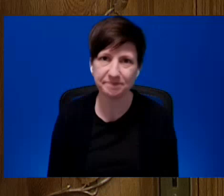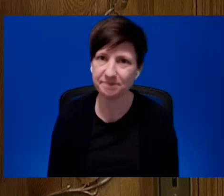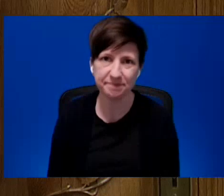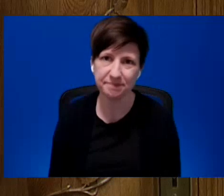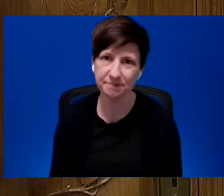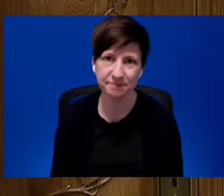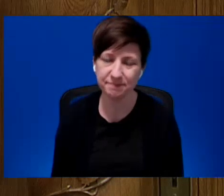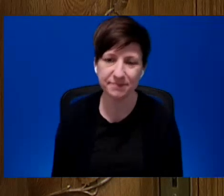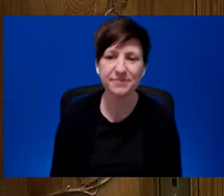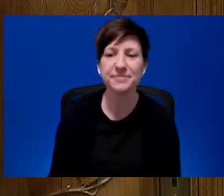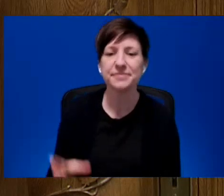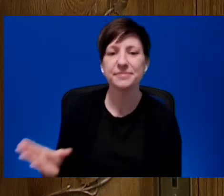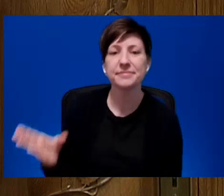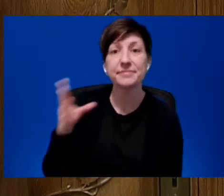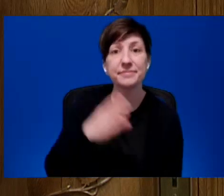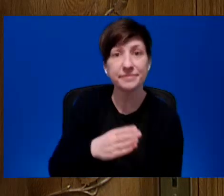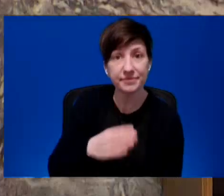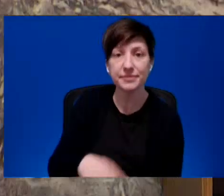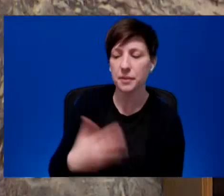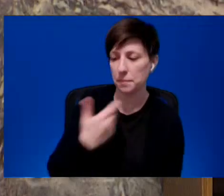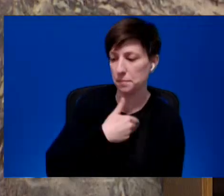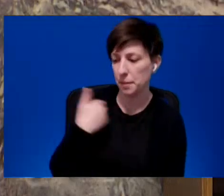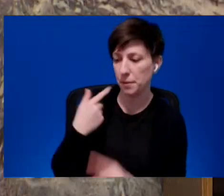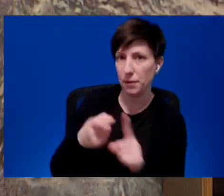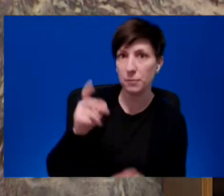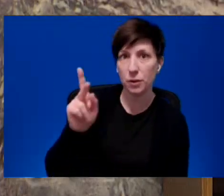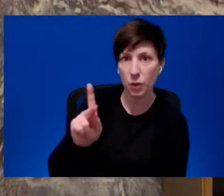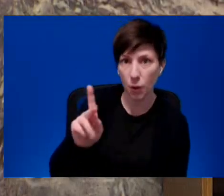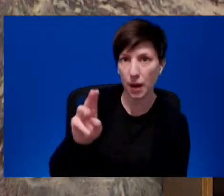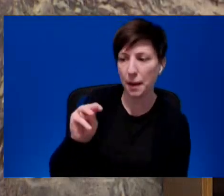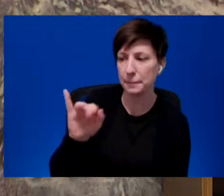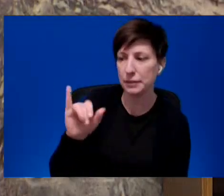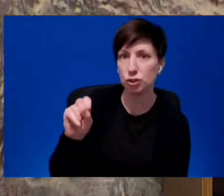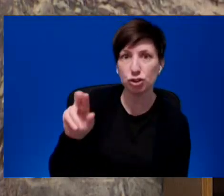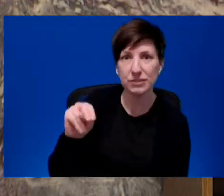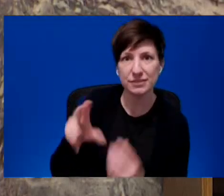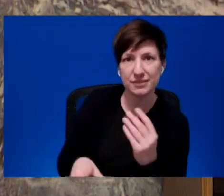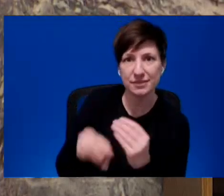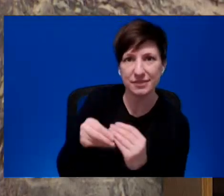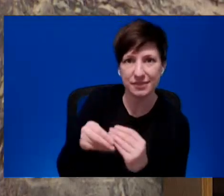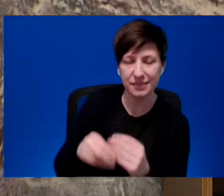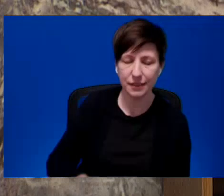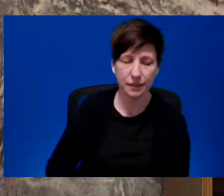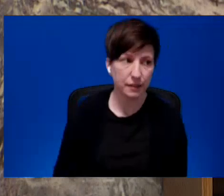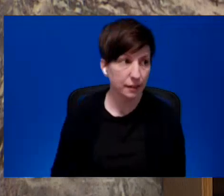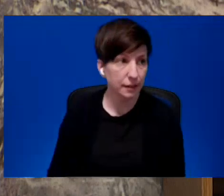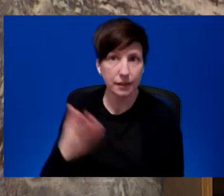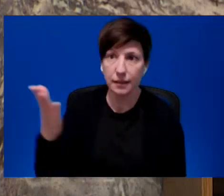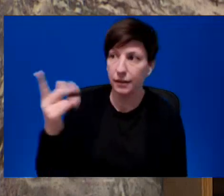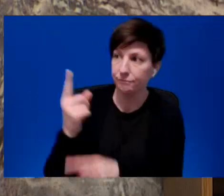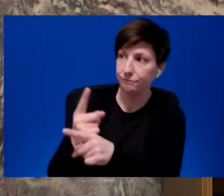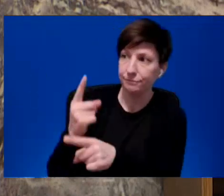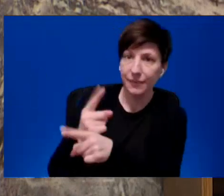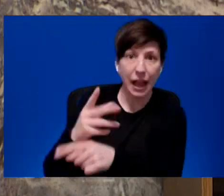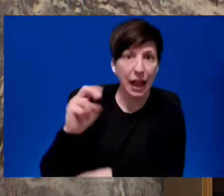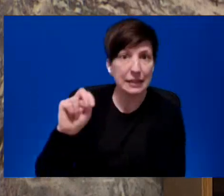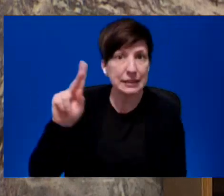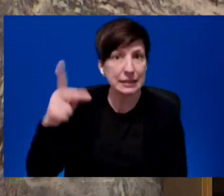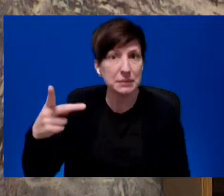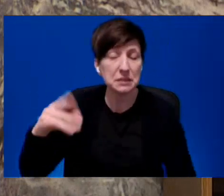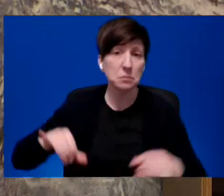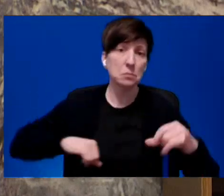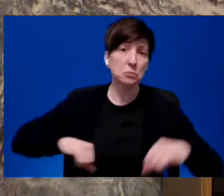Kelowna Mission Supplemental. Well, only the NDP would brag about big debt and big taxes. That lack of an actual answer to the question